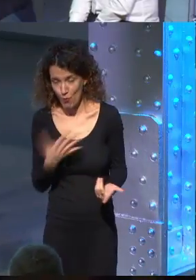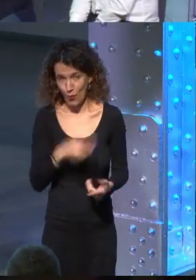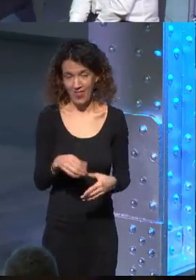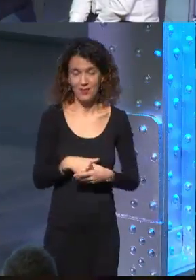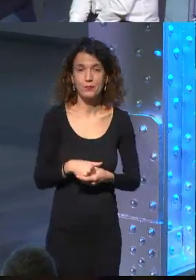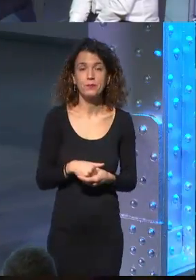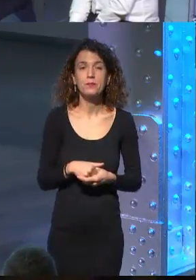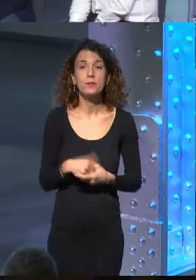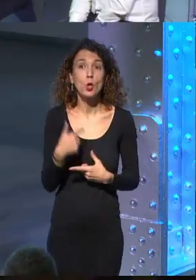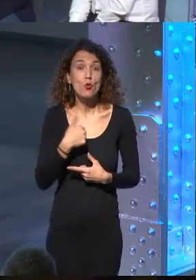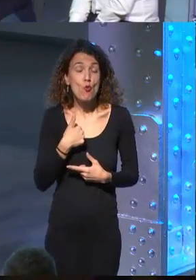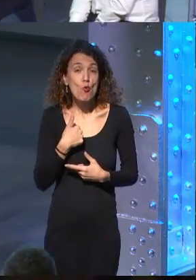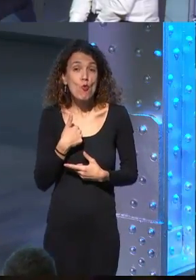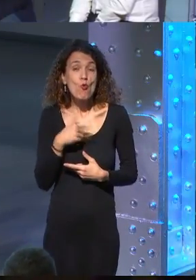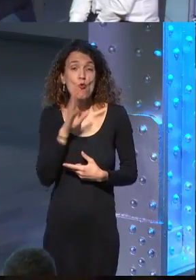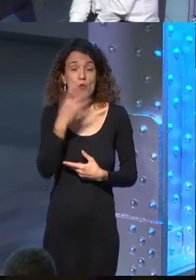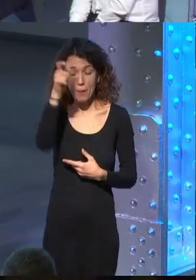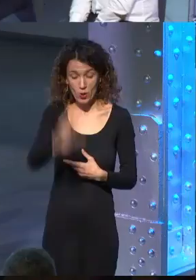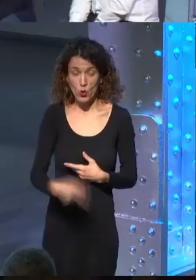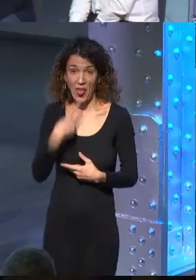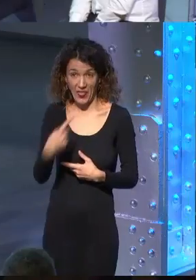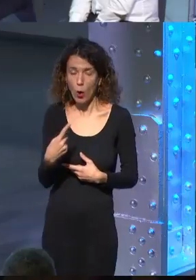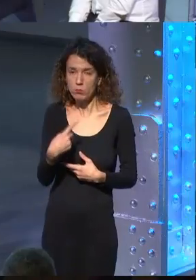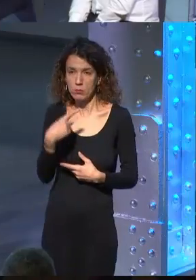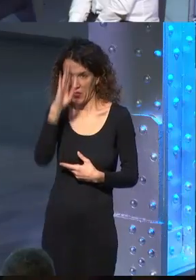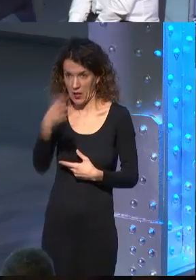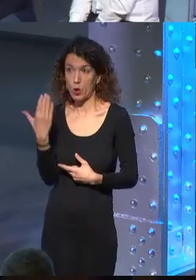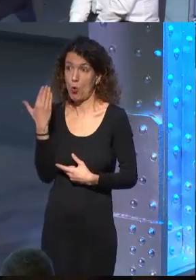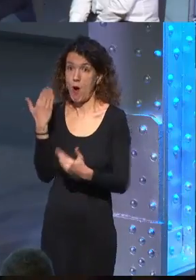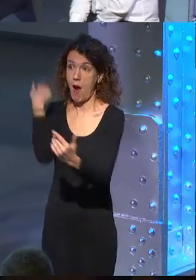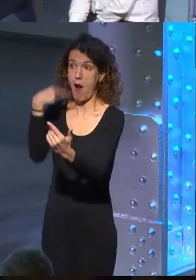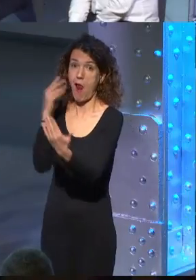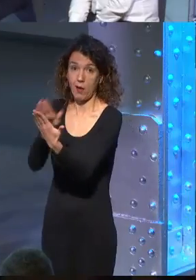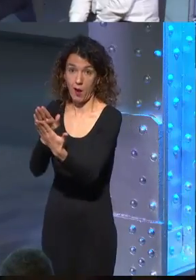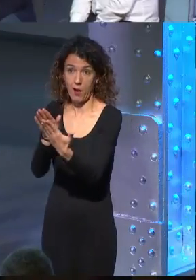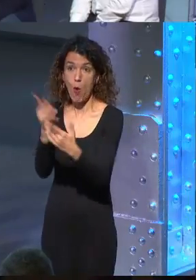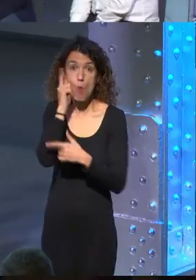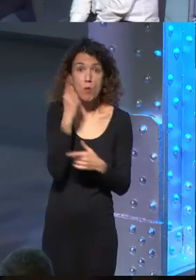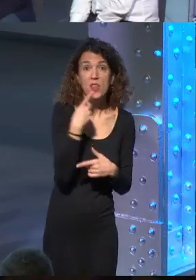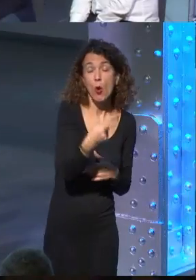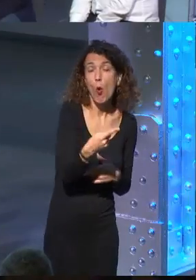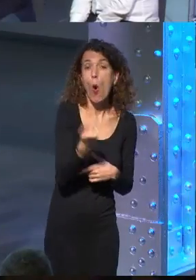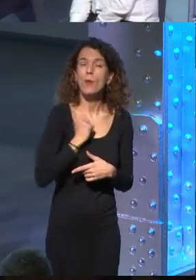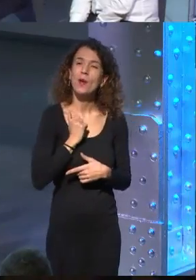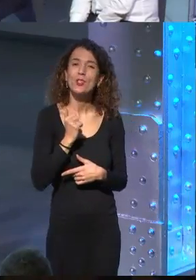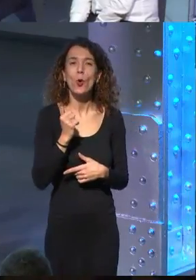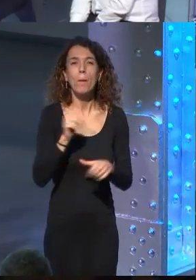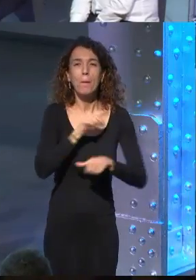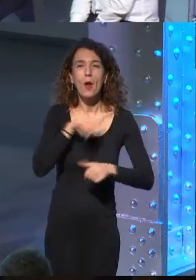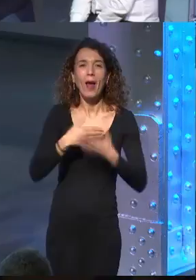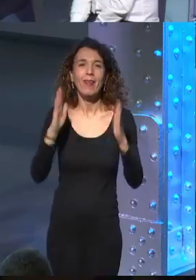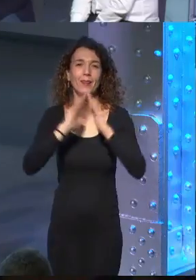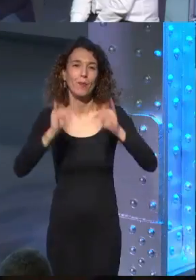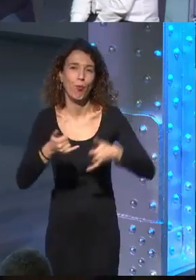mean, that's okay. But if you do it face to face, maybe he could slap you. No. If I have something to tell that person, I would do it face